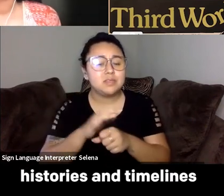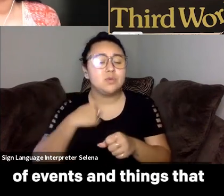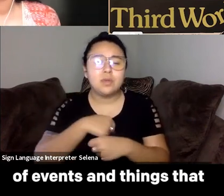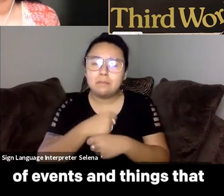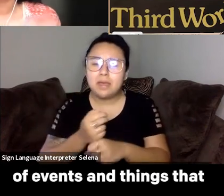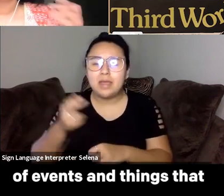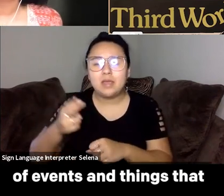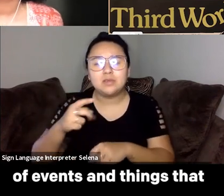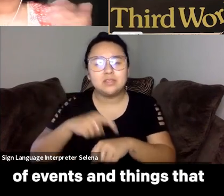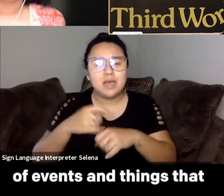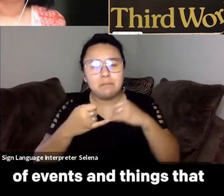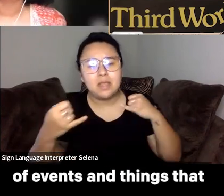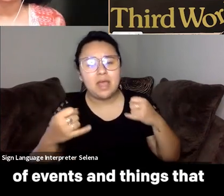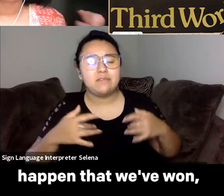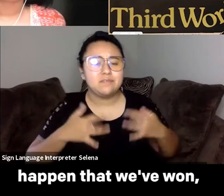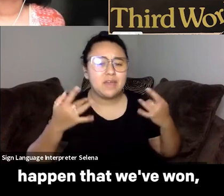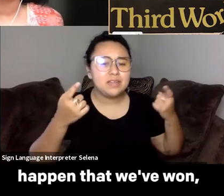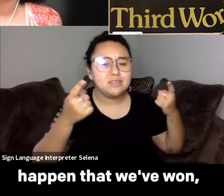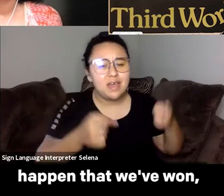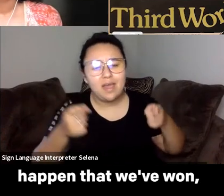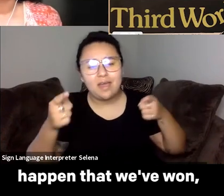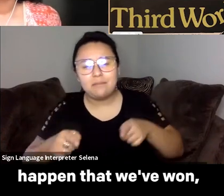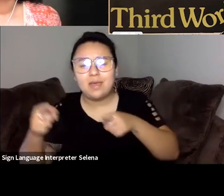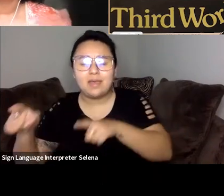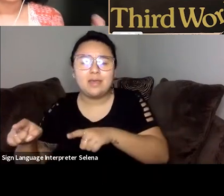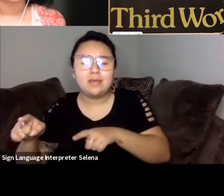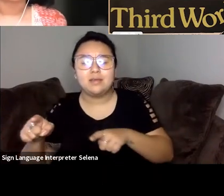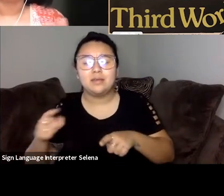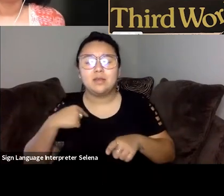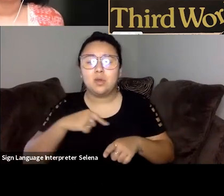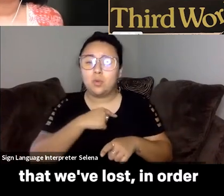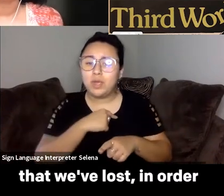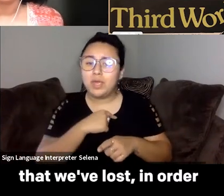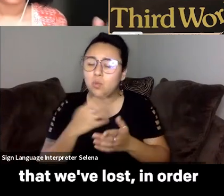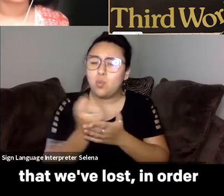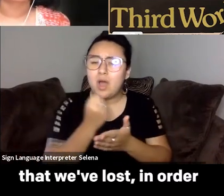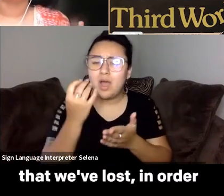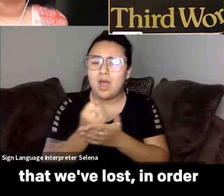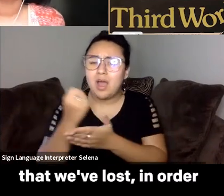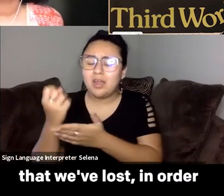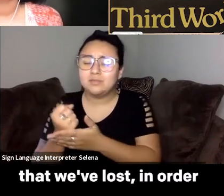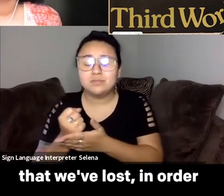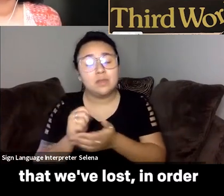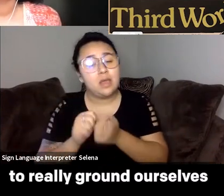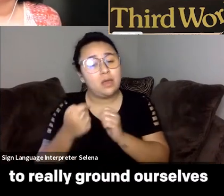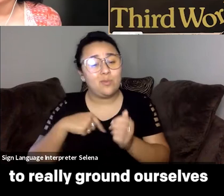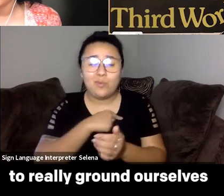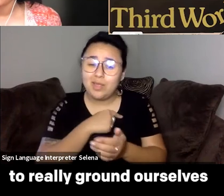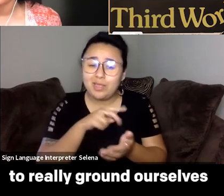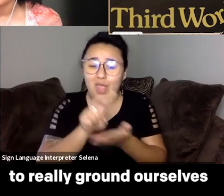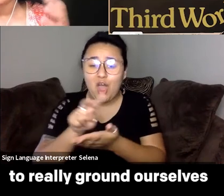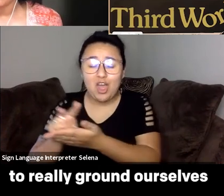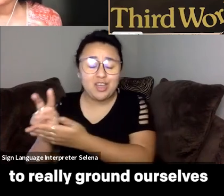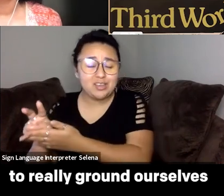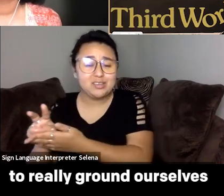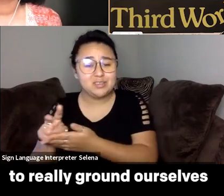timelines of events and things that happened, that we've won, that we've lost, in order to